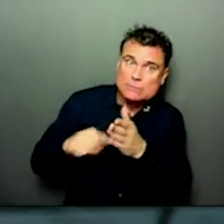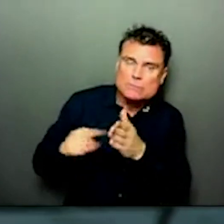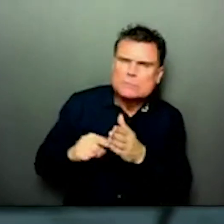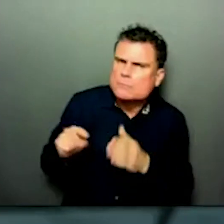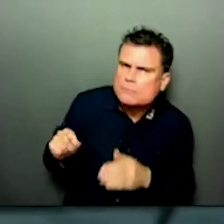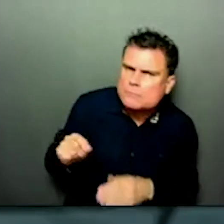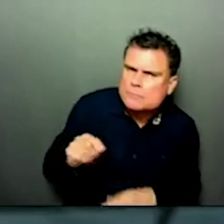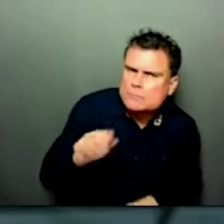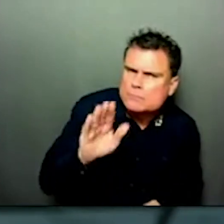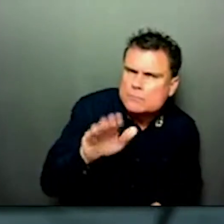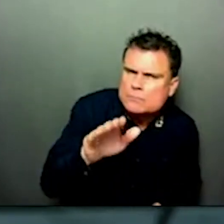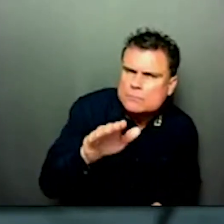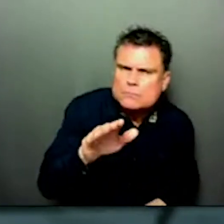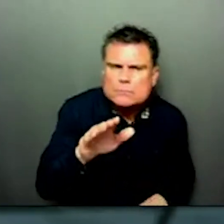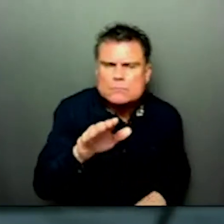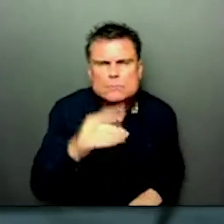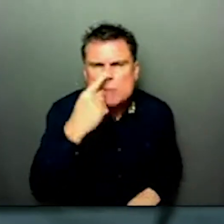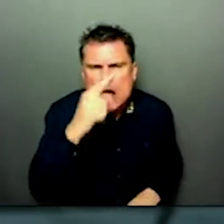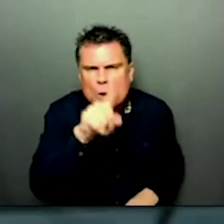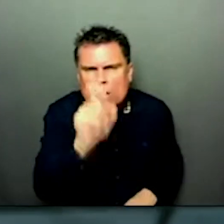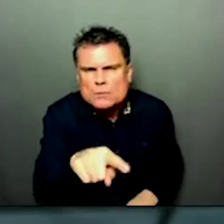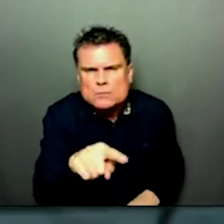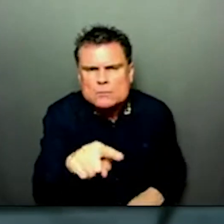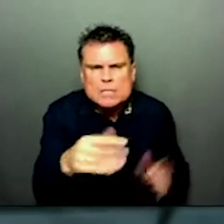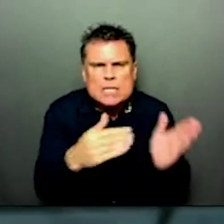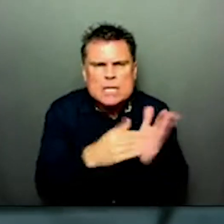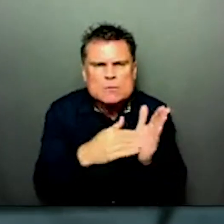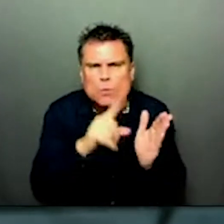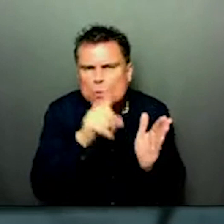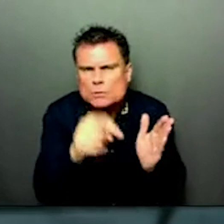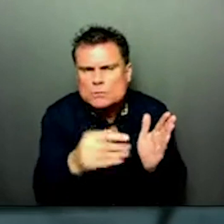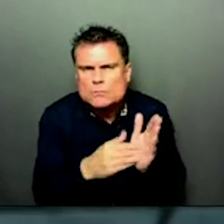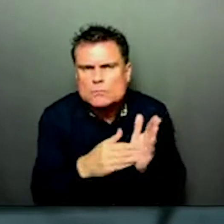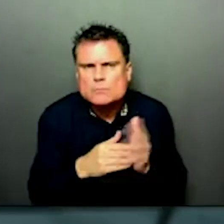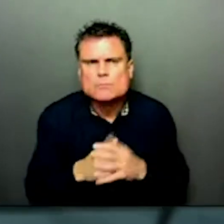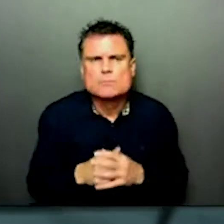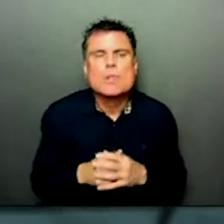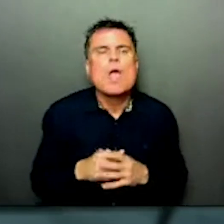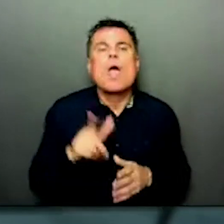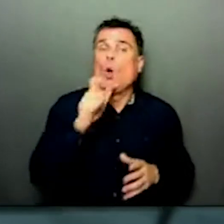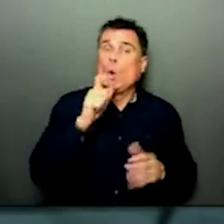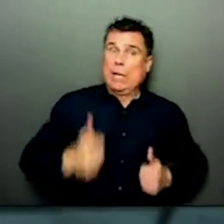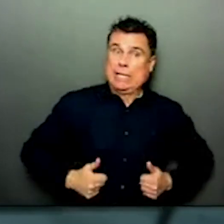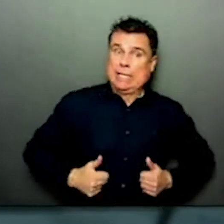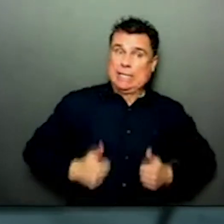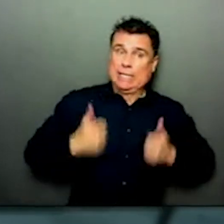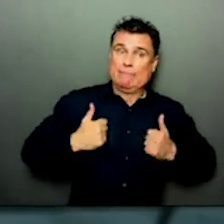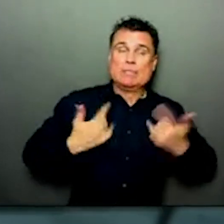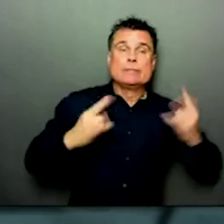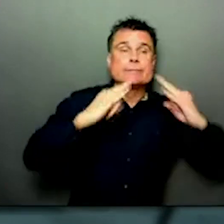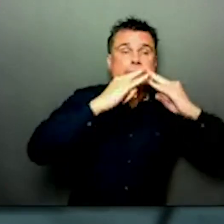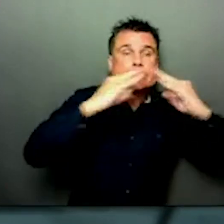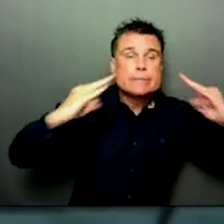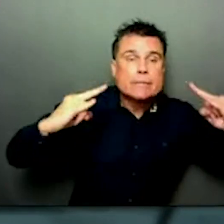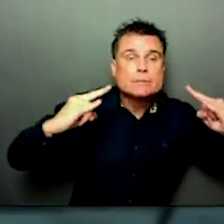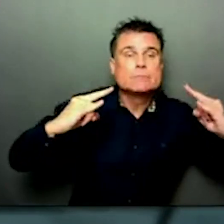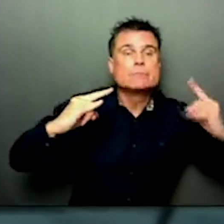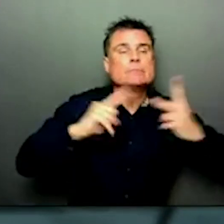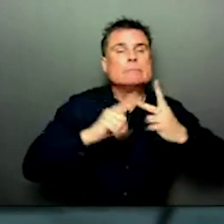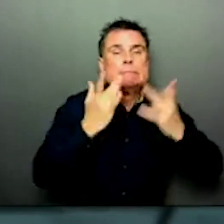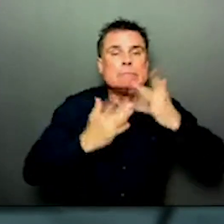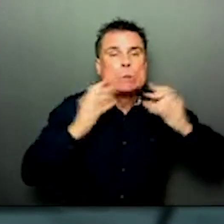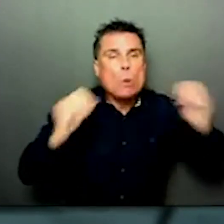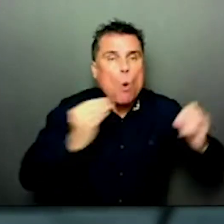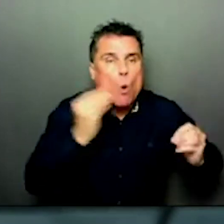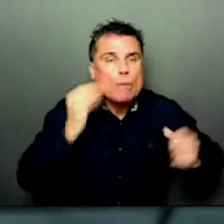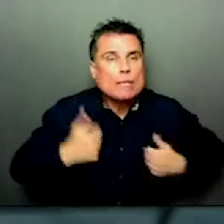Encampments or shelter sites. Yeah, we've had very few in encampments. There has been cases in a number of shelters and